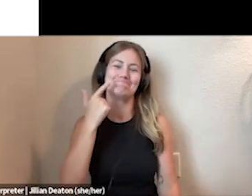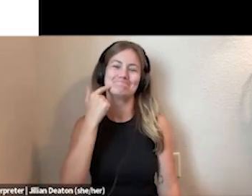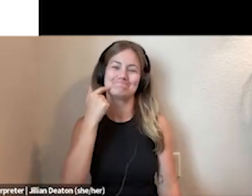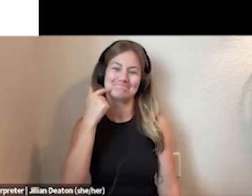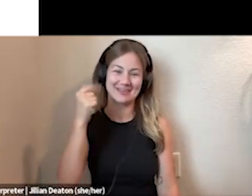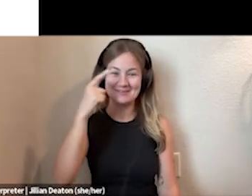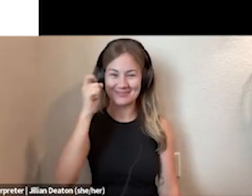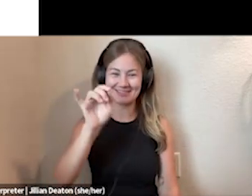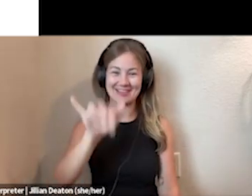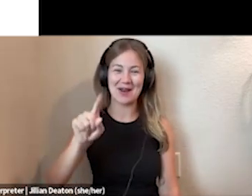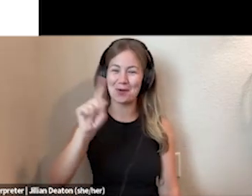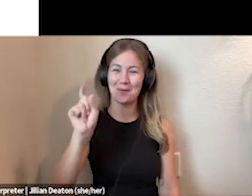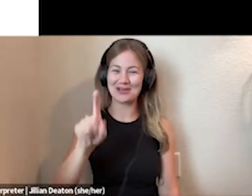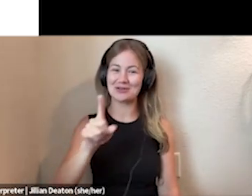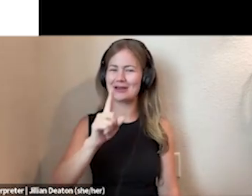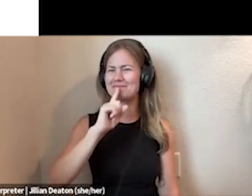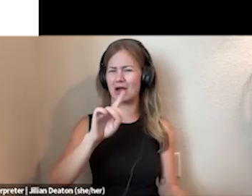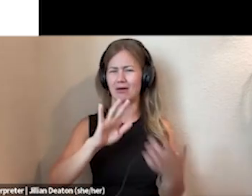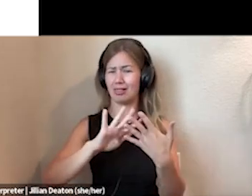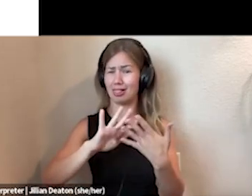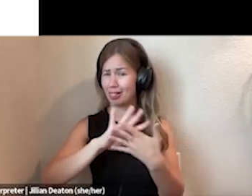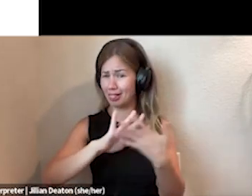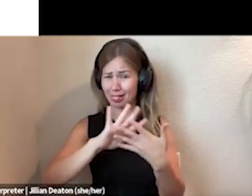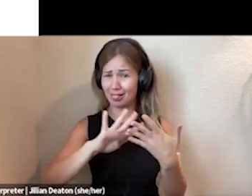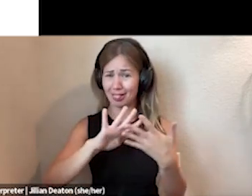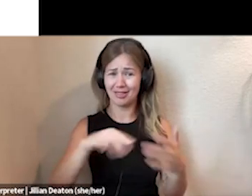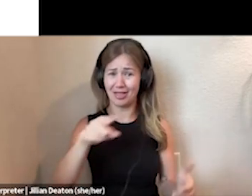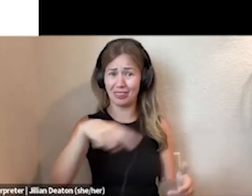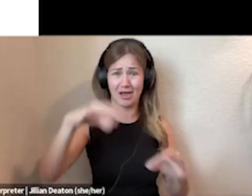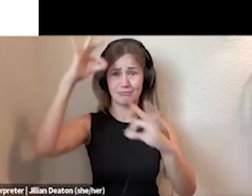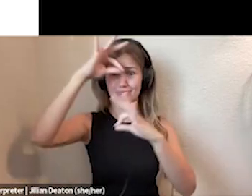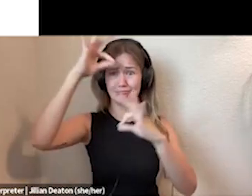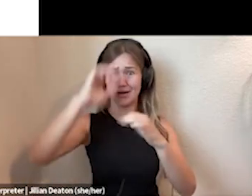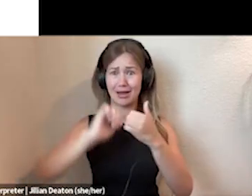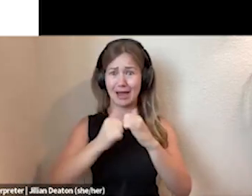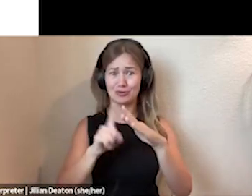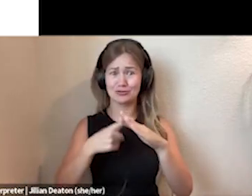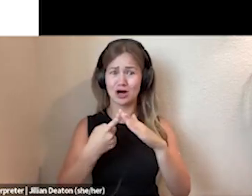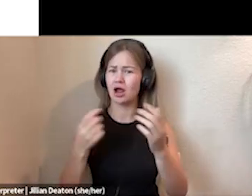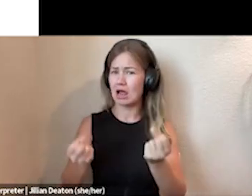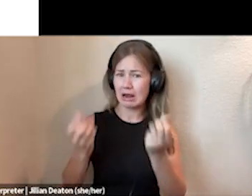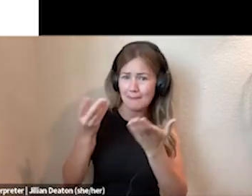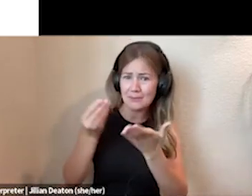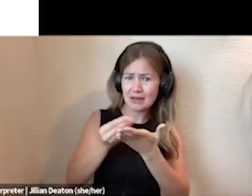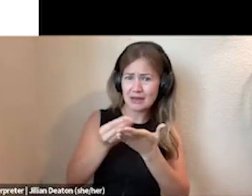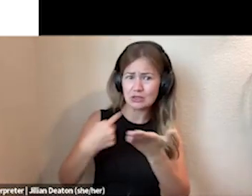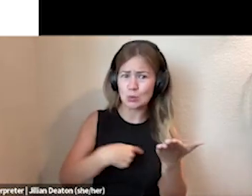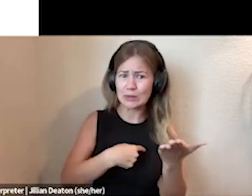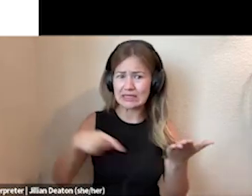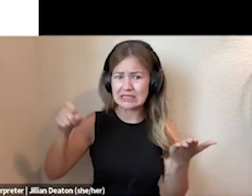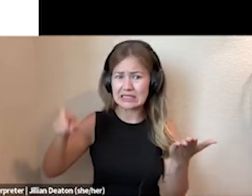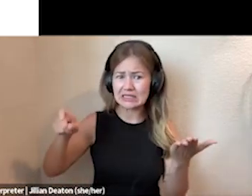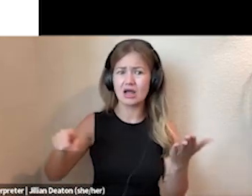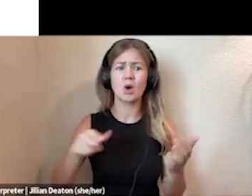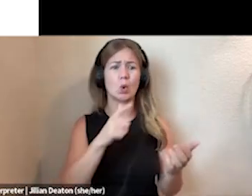so wonderfully vague. And I clearly have no idea where to start. How much money do we need? And who might give